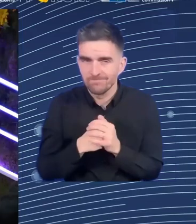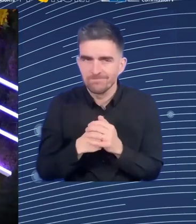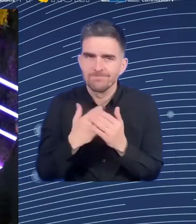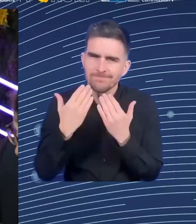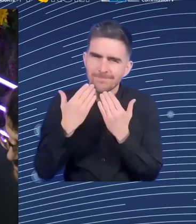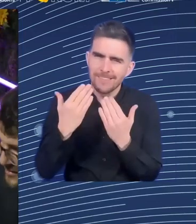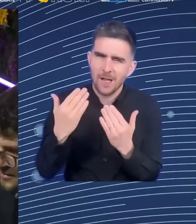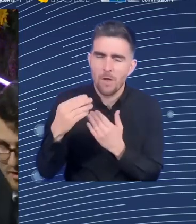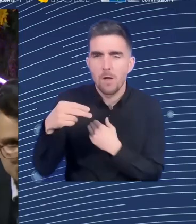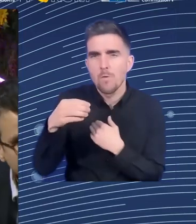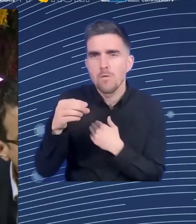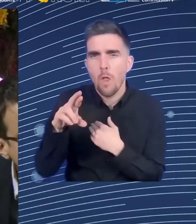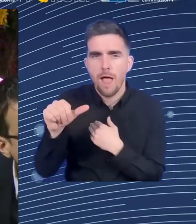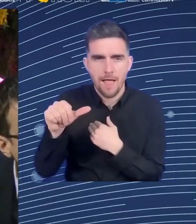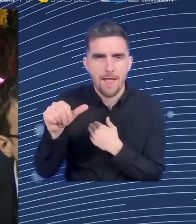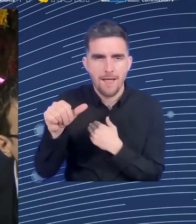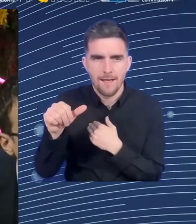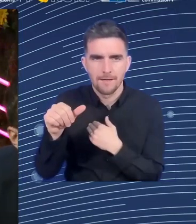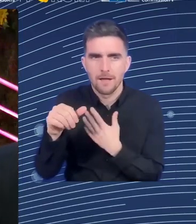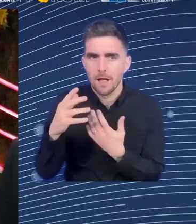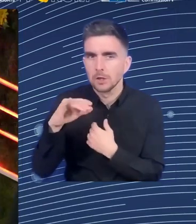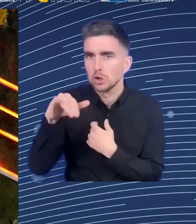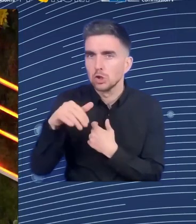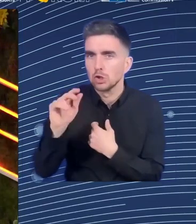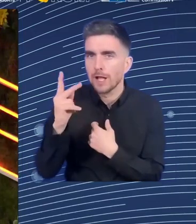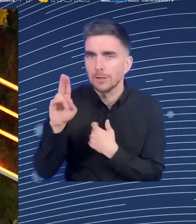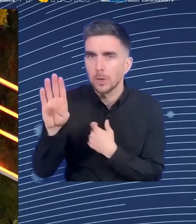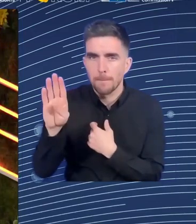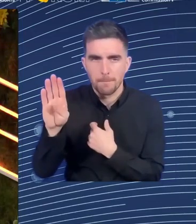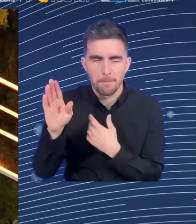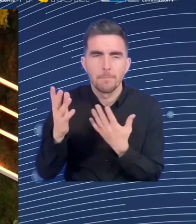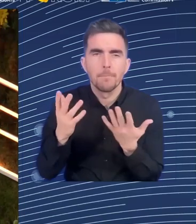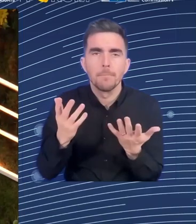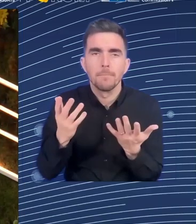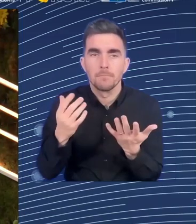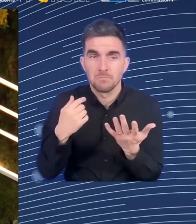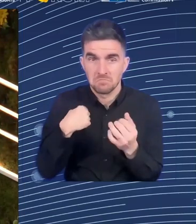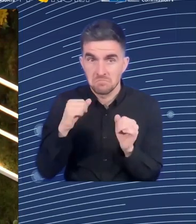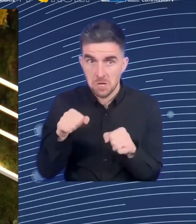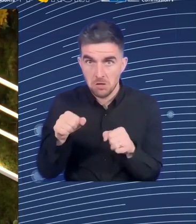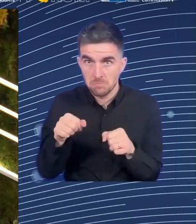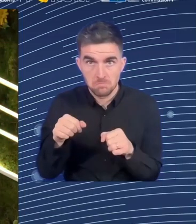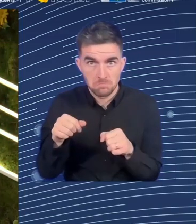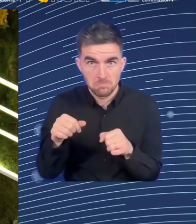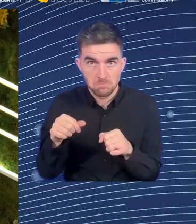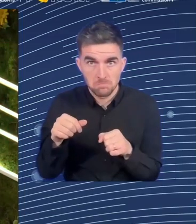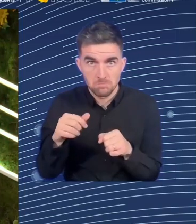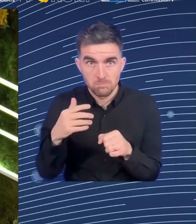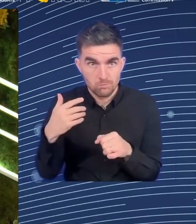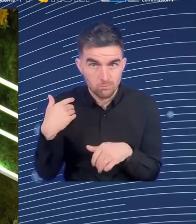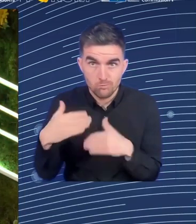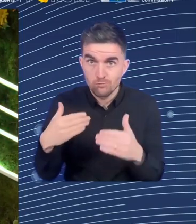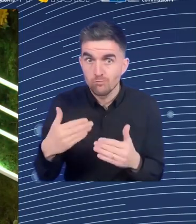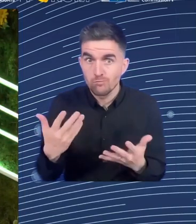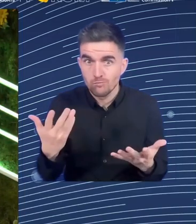that report. And we're now going to build on the elements that we've just heard about from